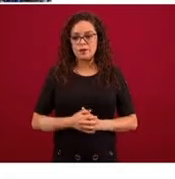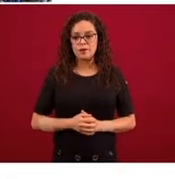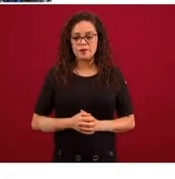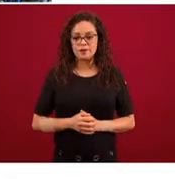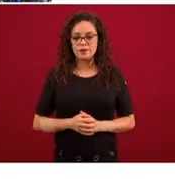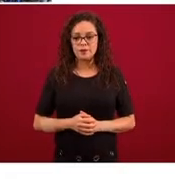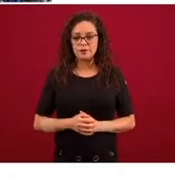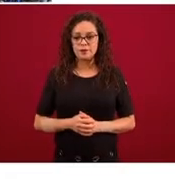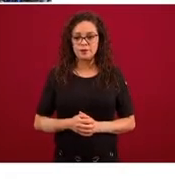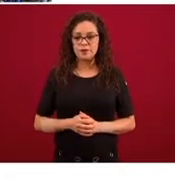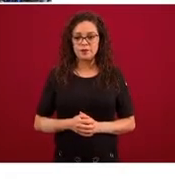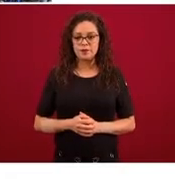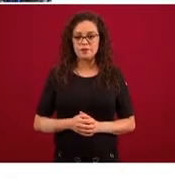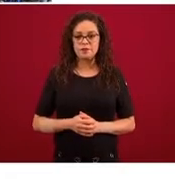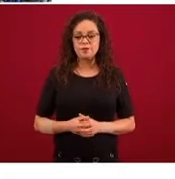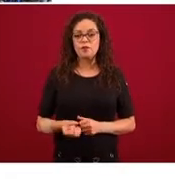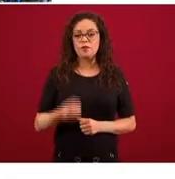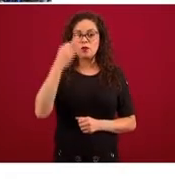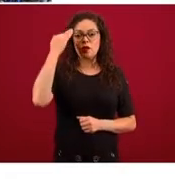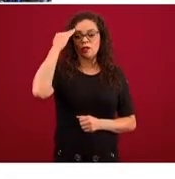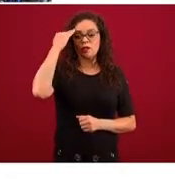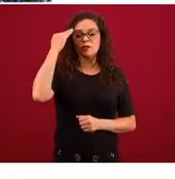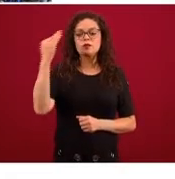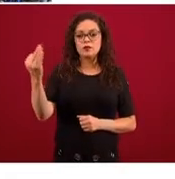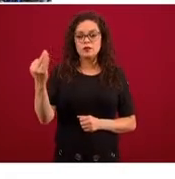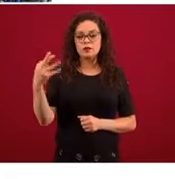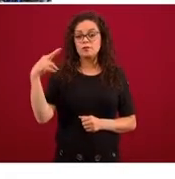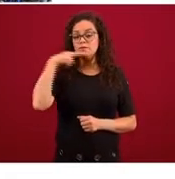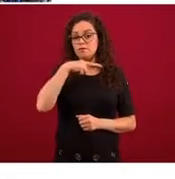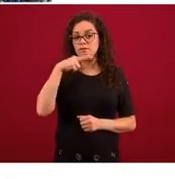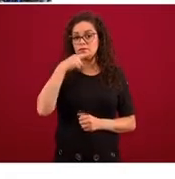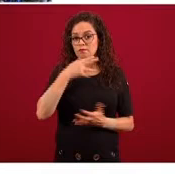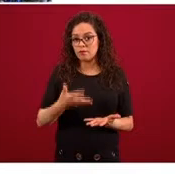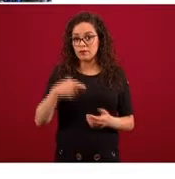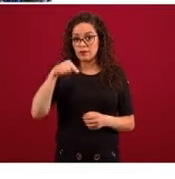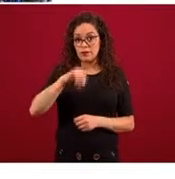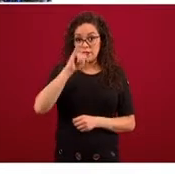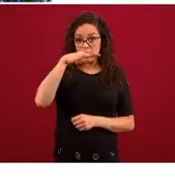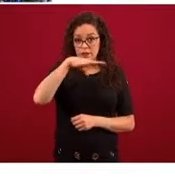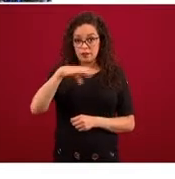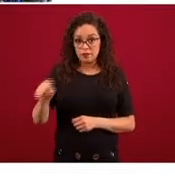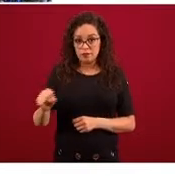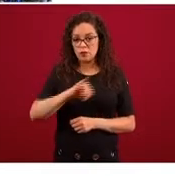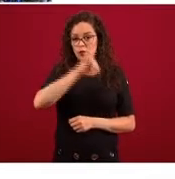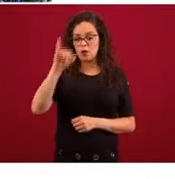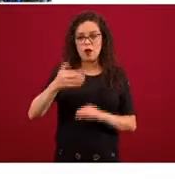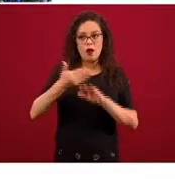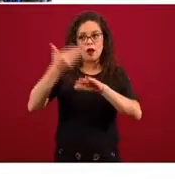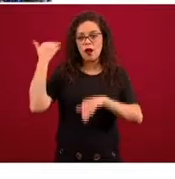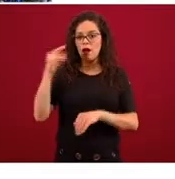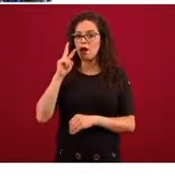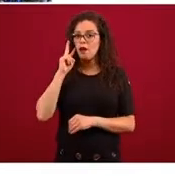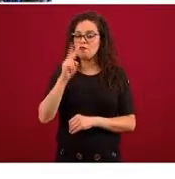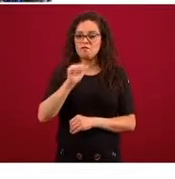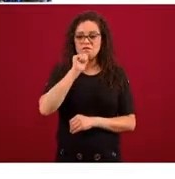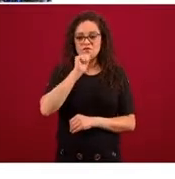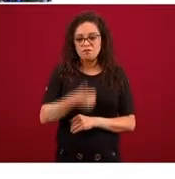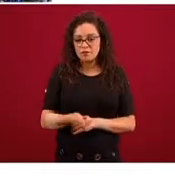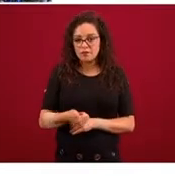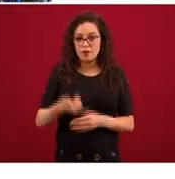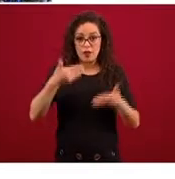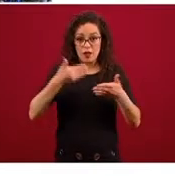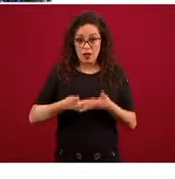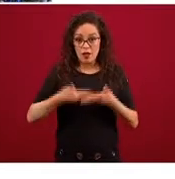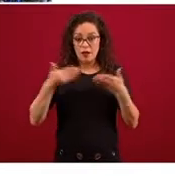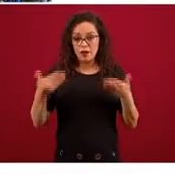And we're doing this so quickly. This has historically never been done before. Now,